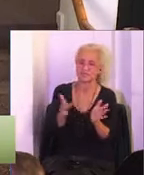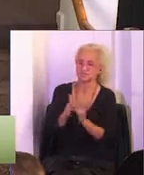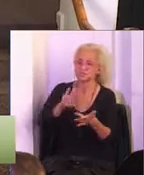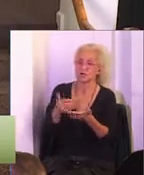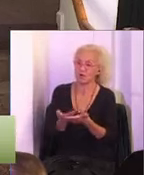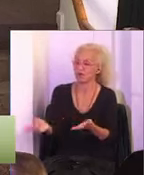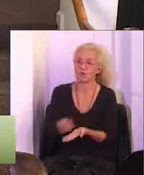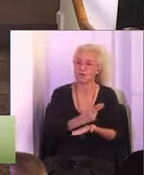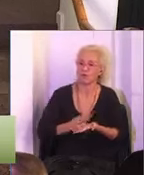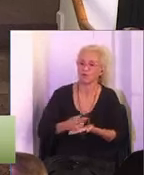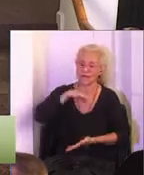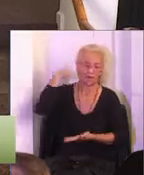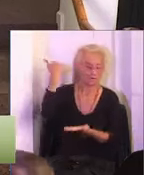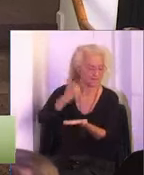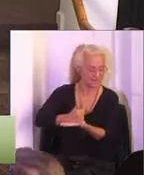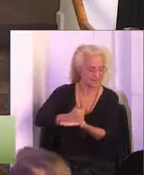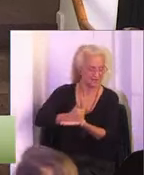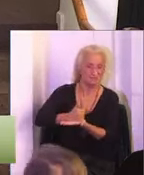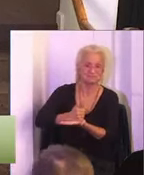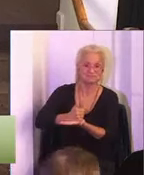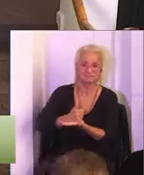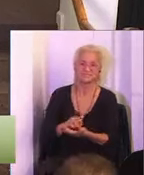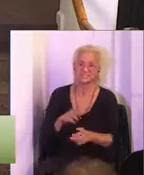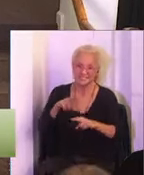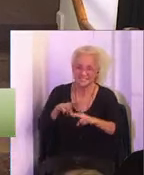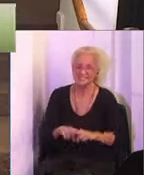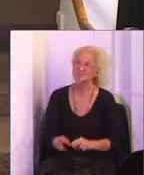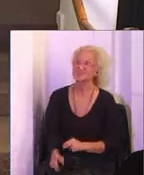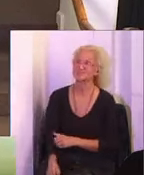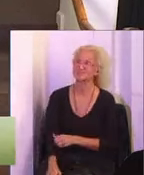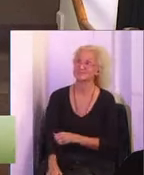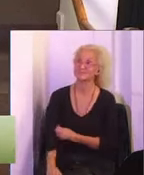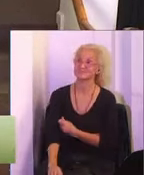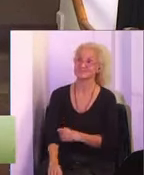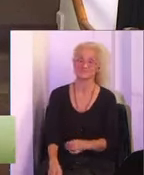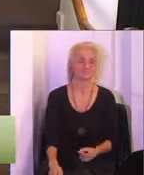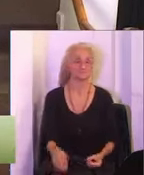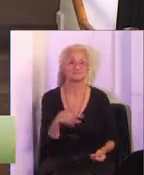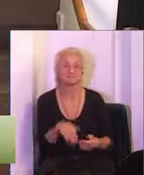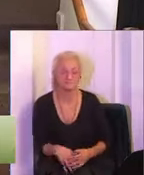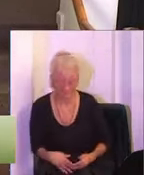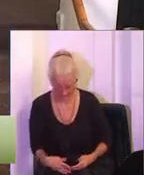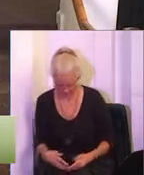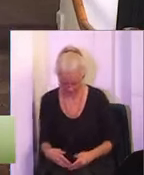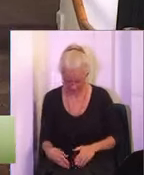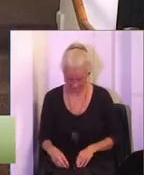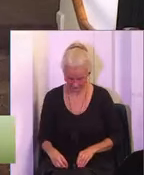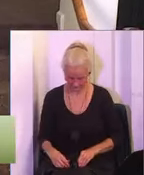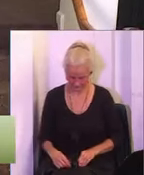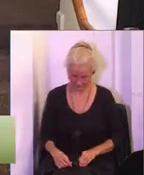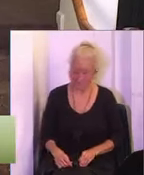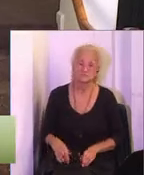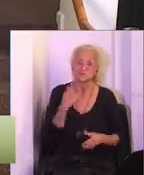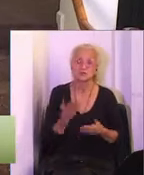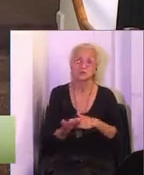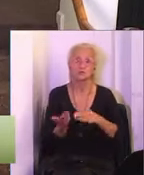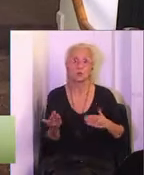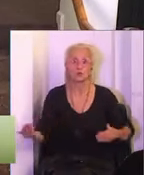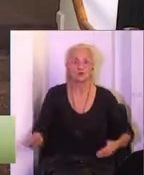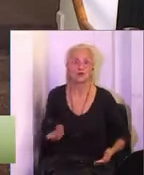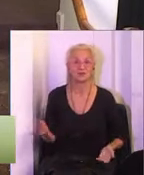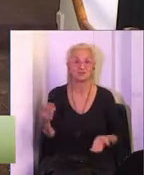holy. Amen. Amen. Amen. You may be seated. Good morning once again. We want to say welcome. We're so glad that